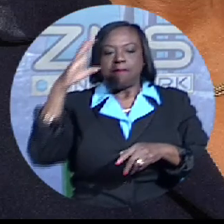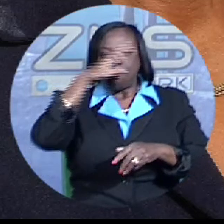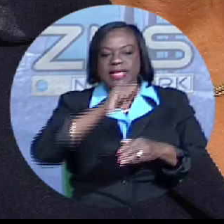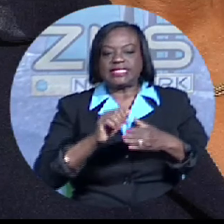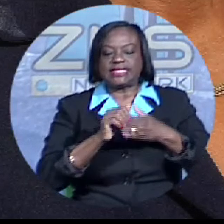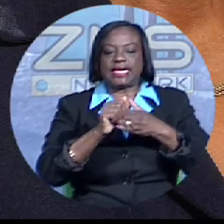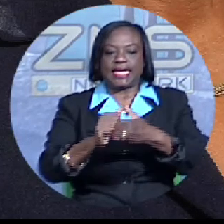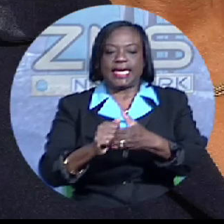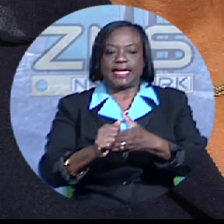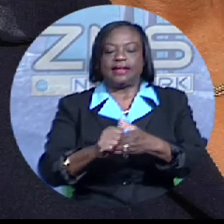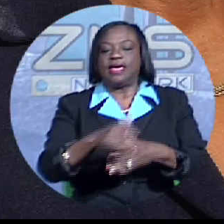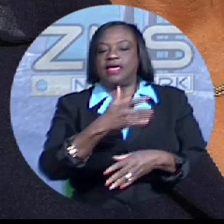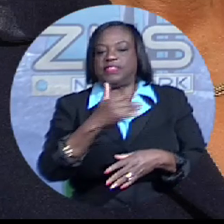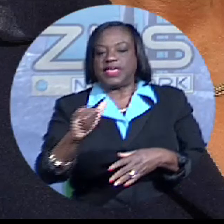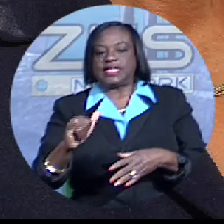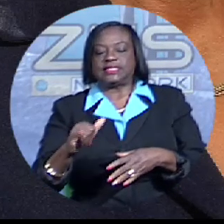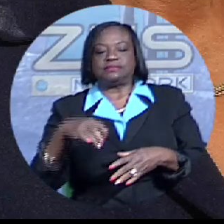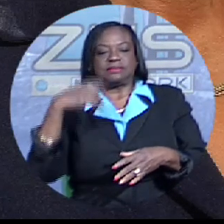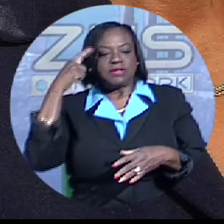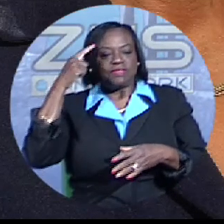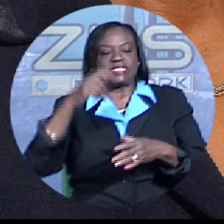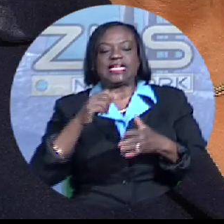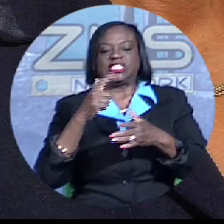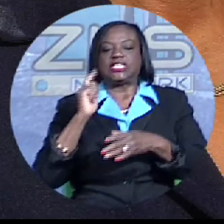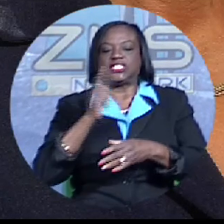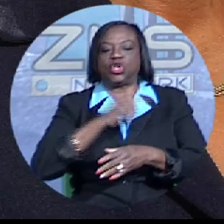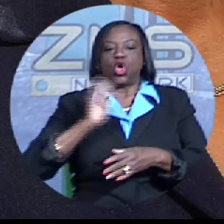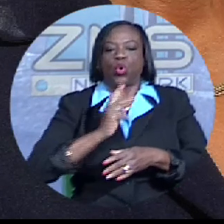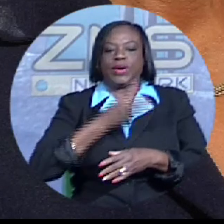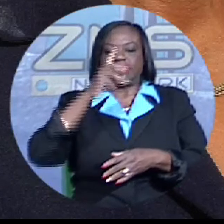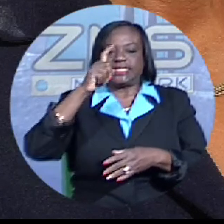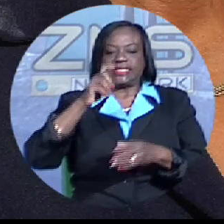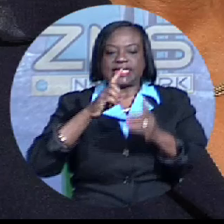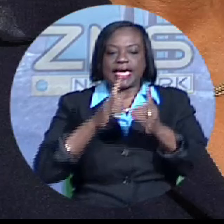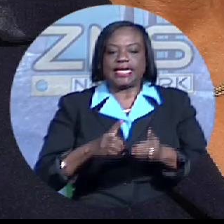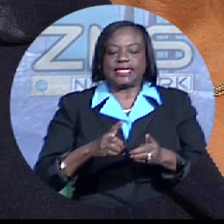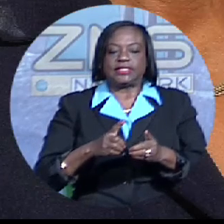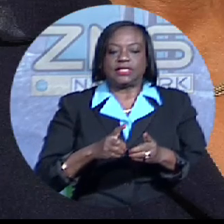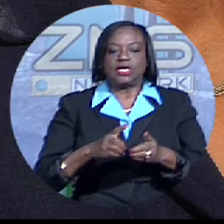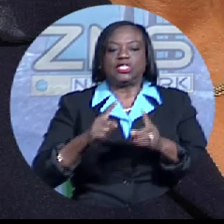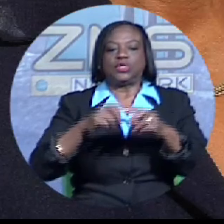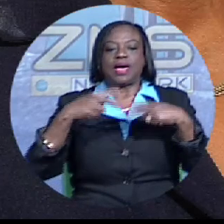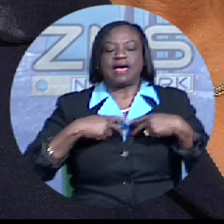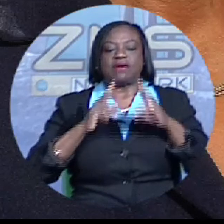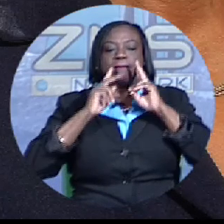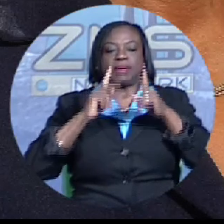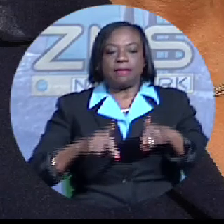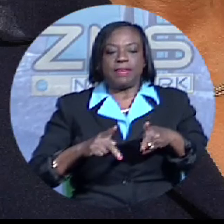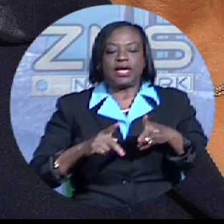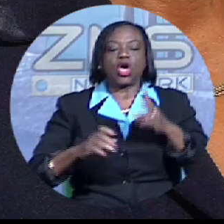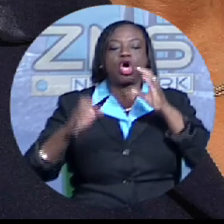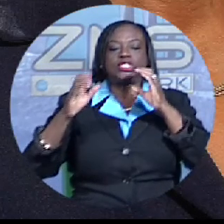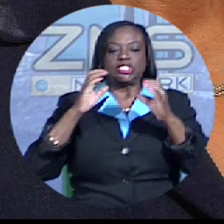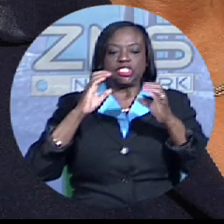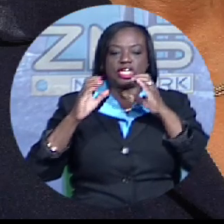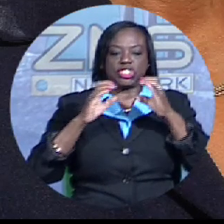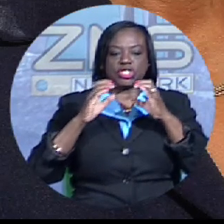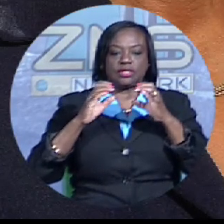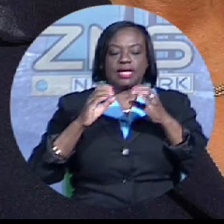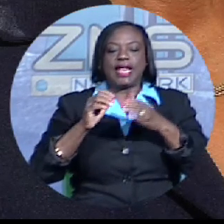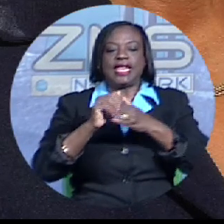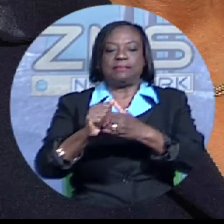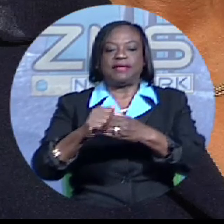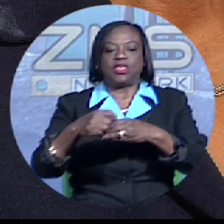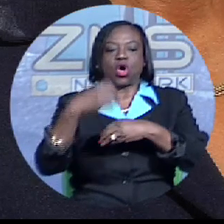substantially about the content of this legislation, we've decided to add a period of public consultation, which will be led by the Office of the